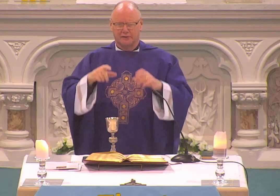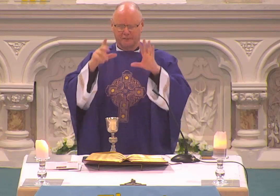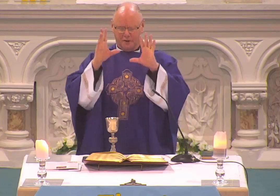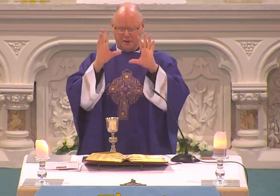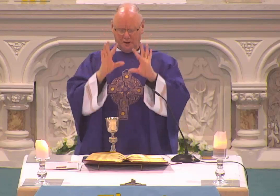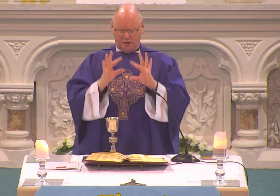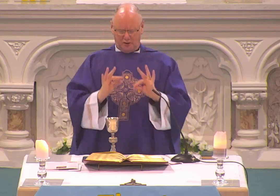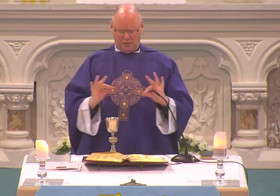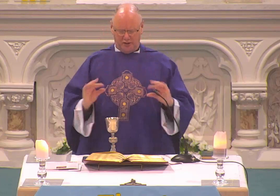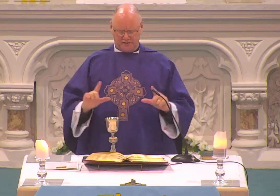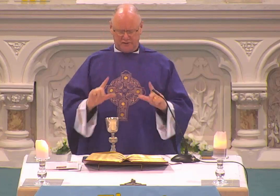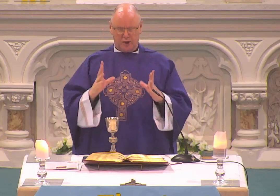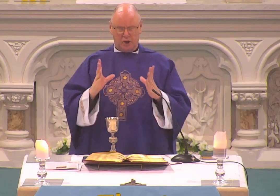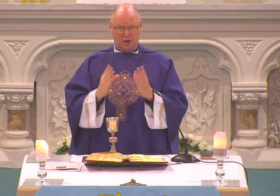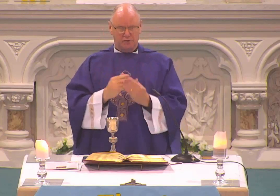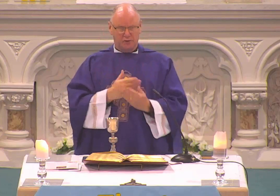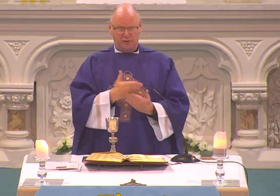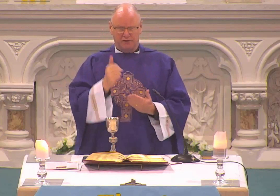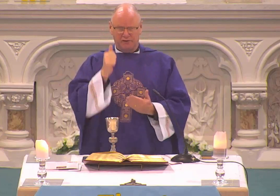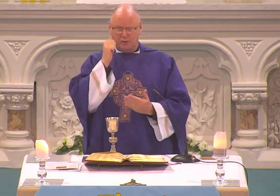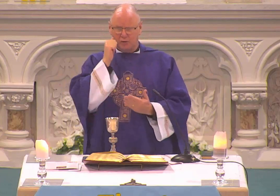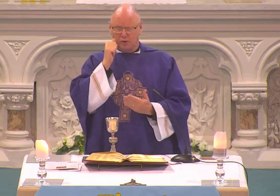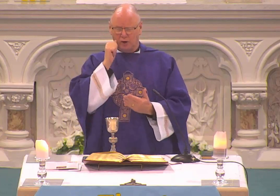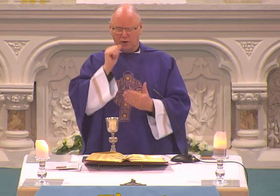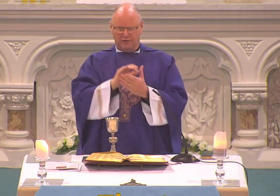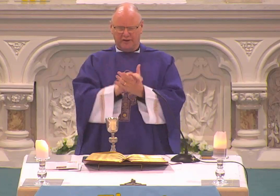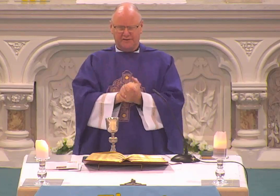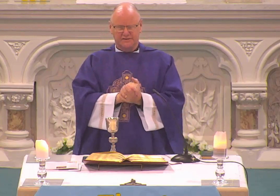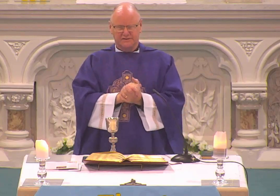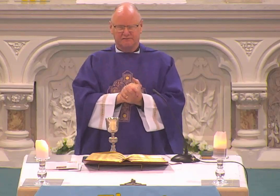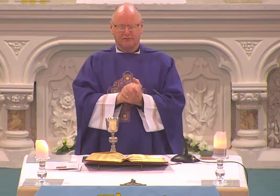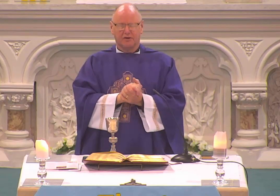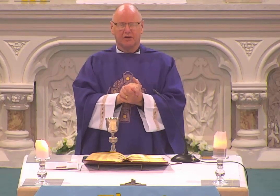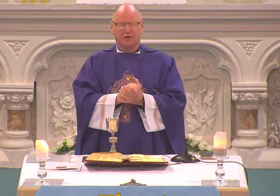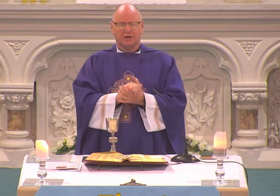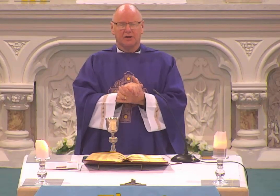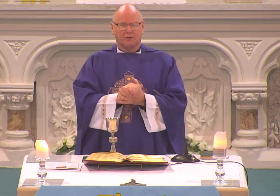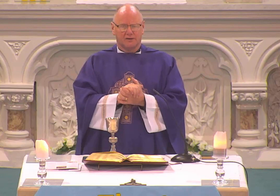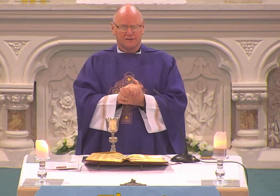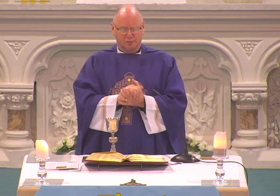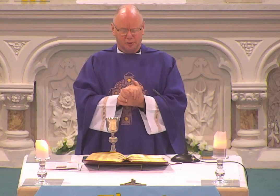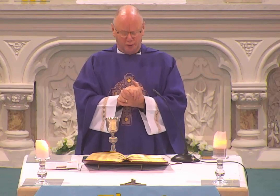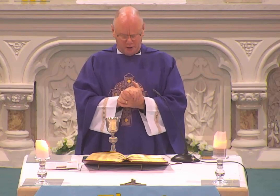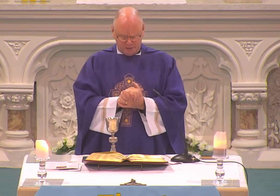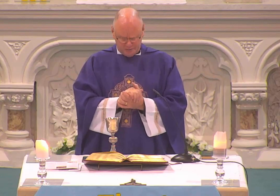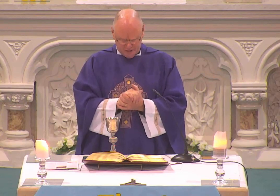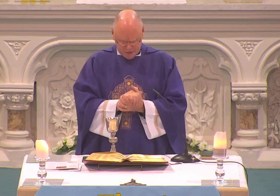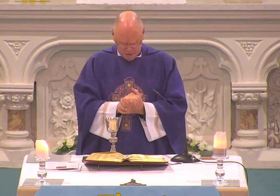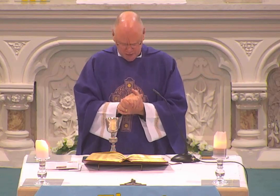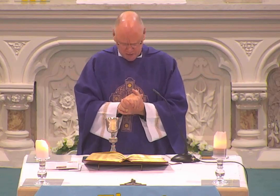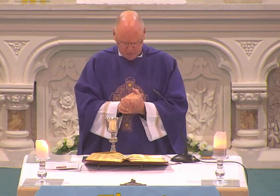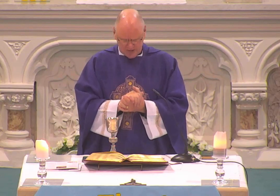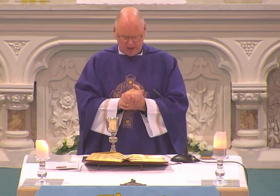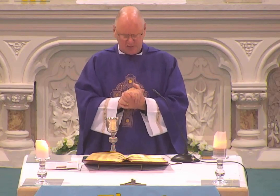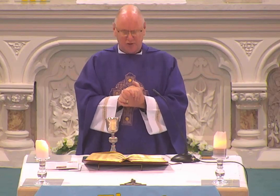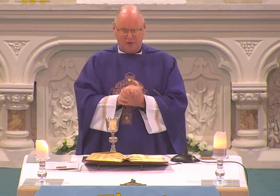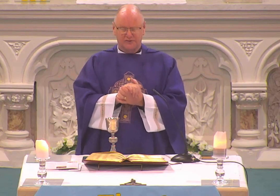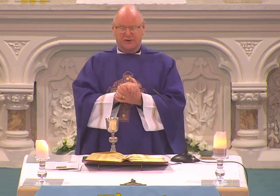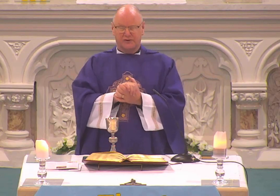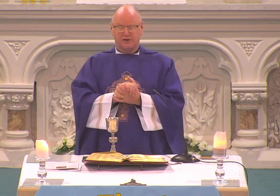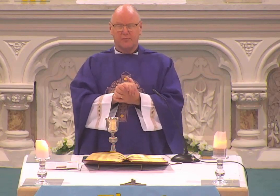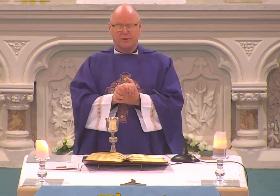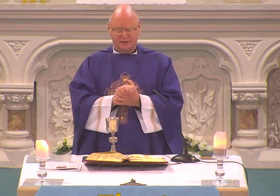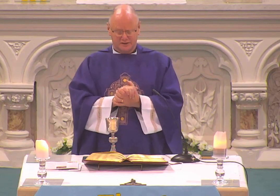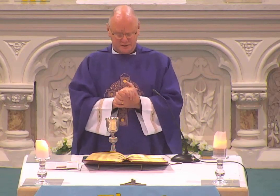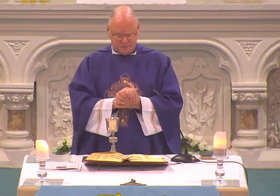ever. The peace of the Lord be with you always." With a simple bow to each other, we say to each